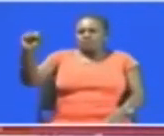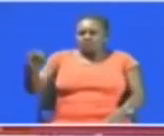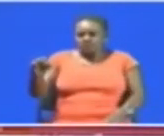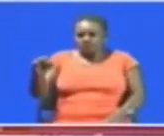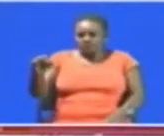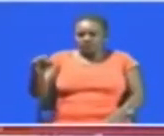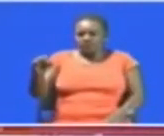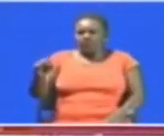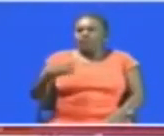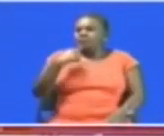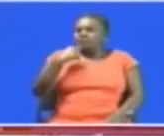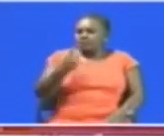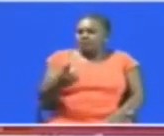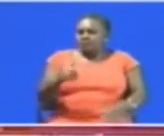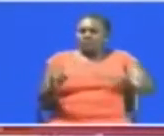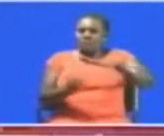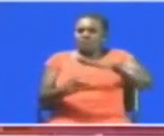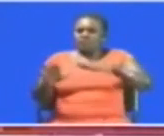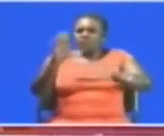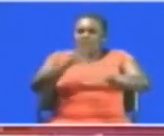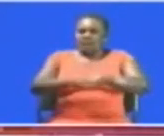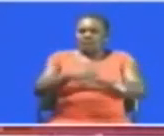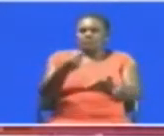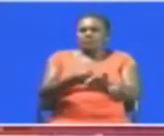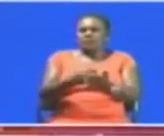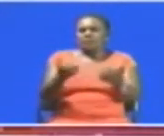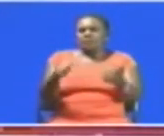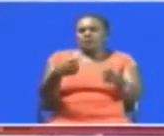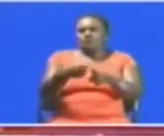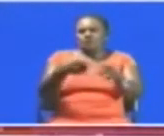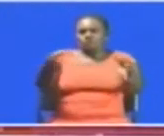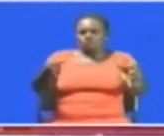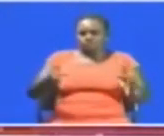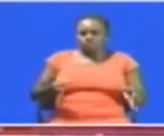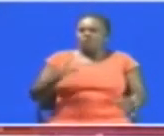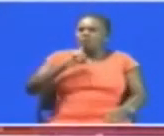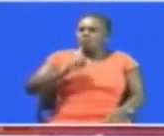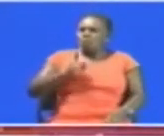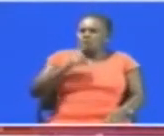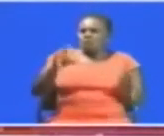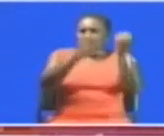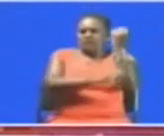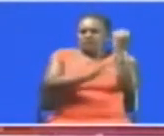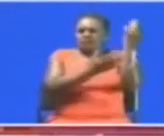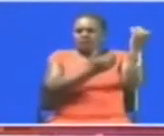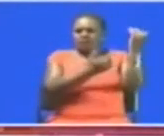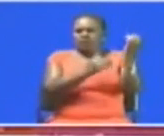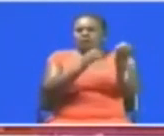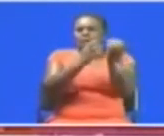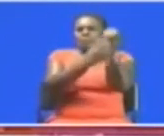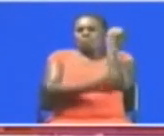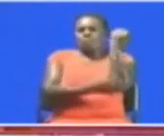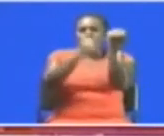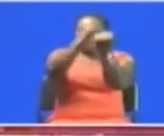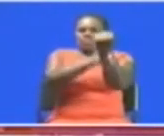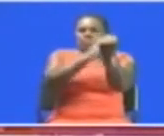Mwangi Kiunjuri. Now, Kiunjuri says his ministry is yet to receive money from the National Treasury, even as he warns the country should expect low yields